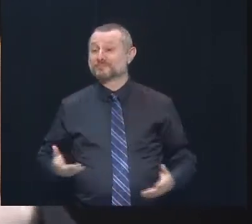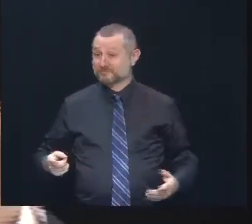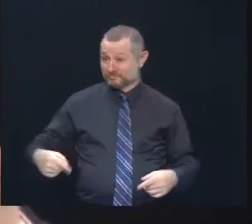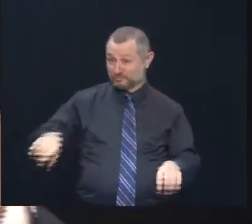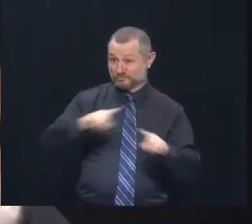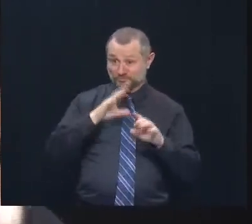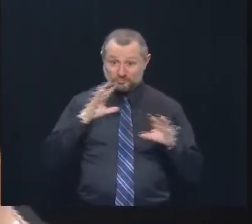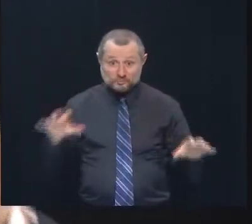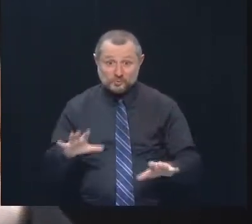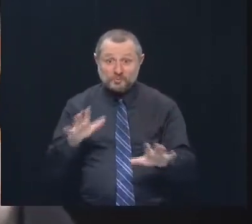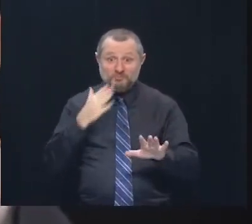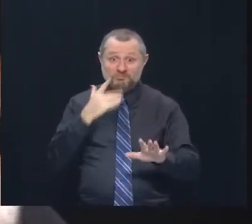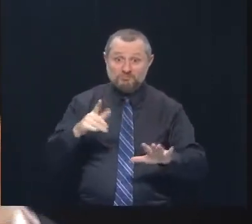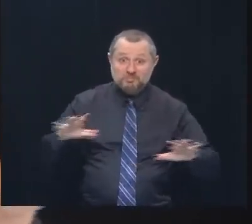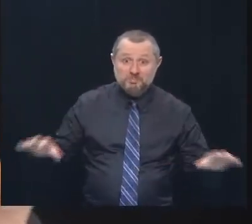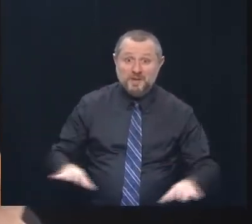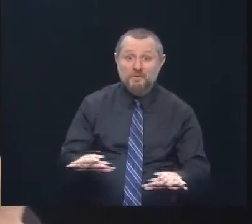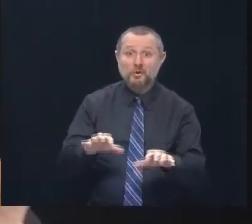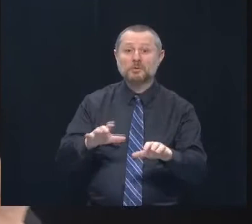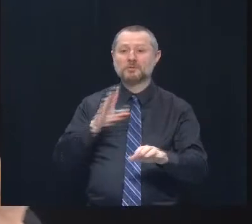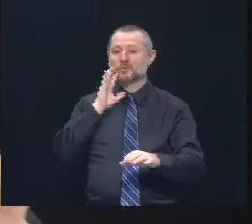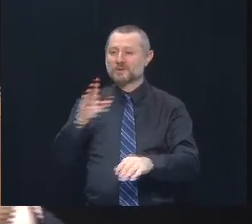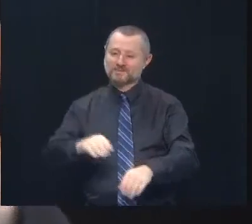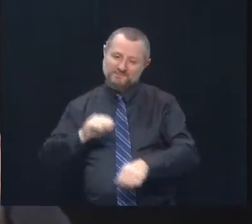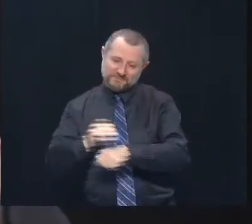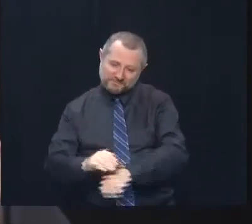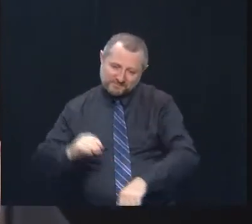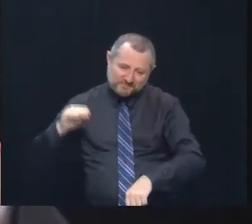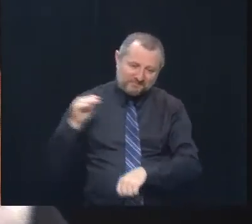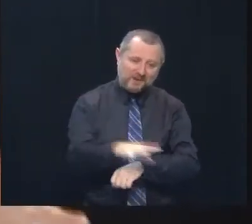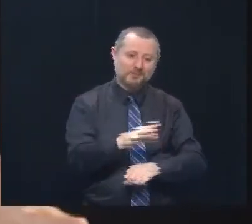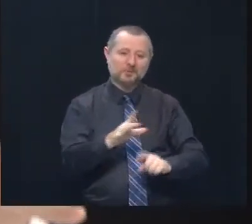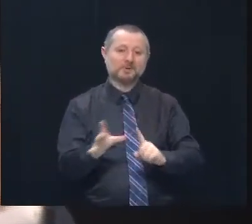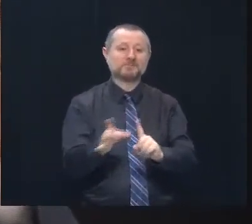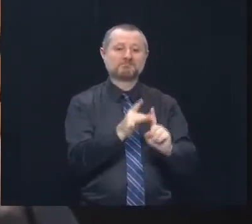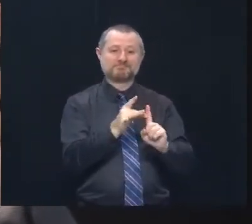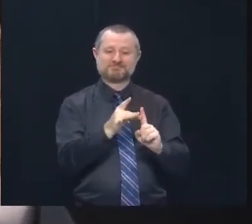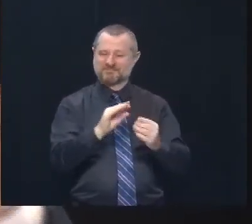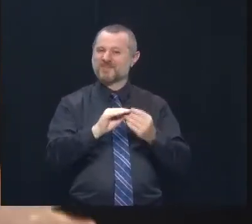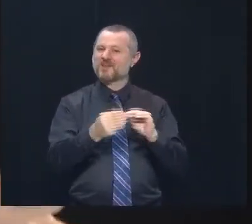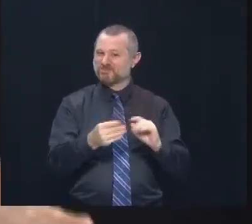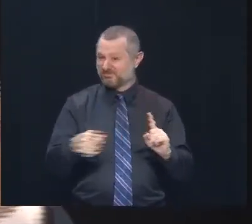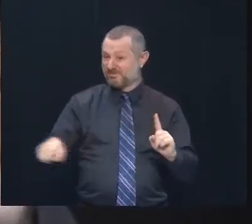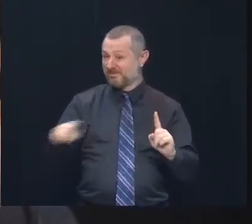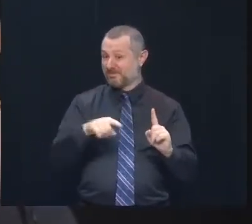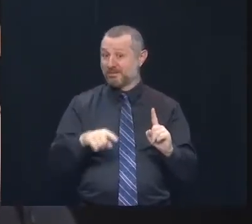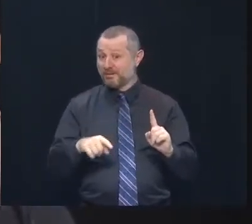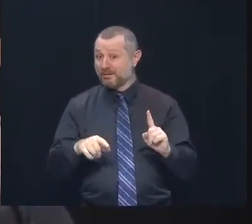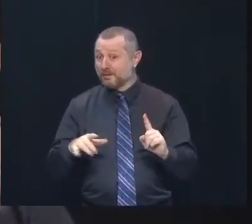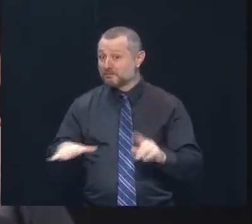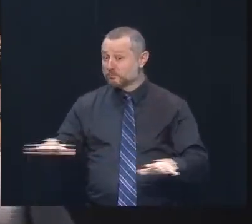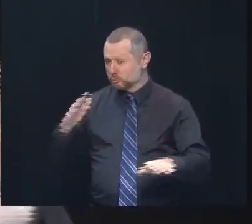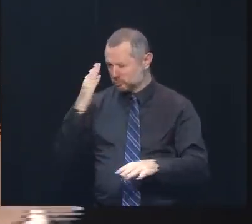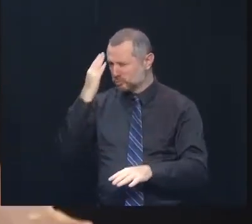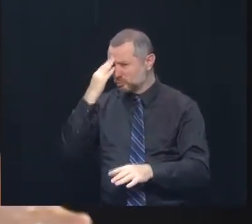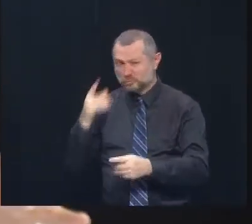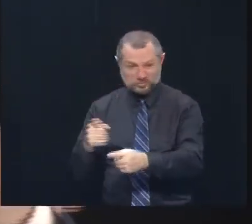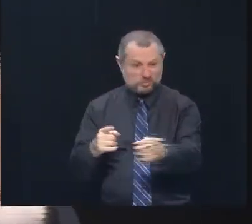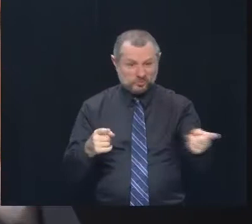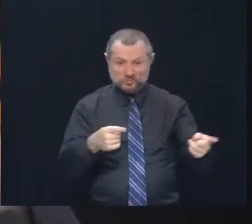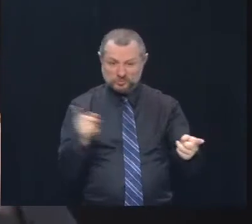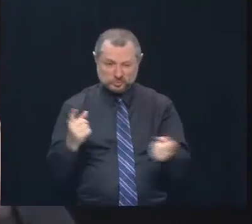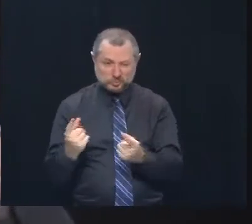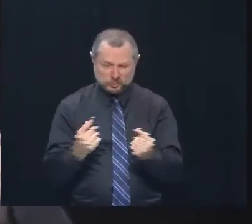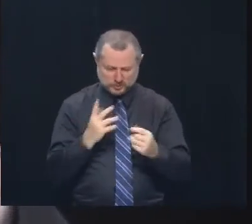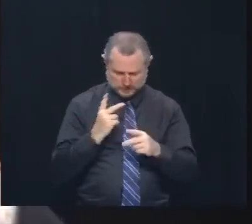determines the infection rate in this state. Their actions, their discipline, their